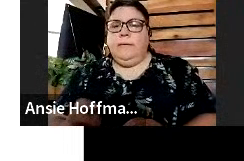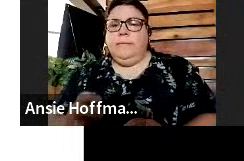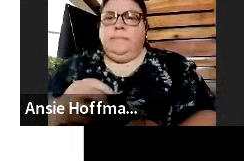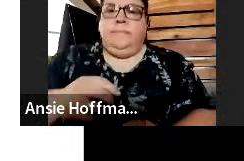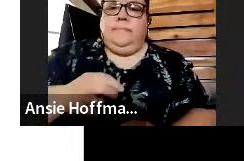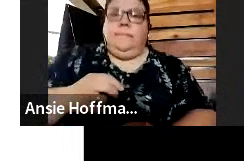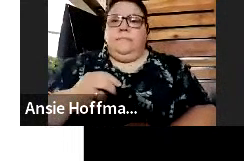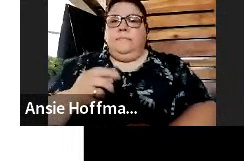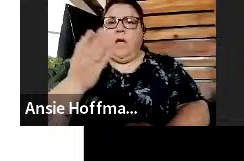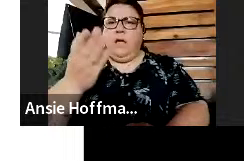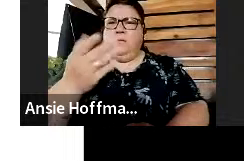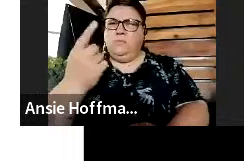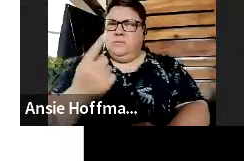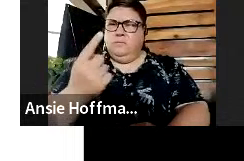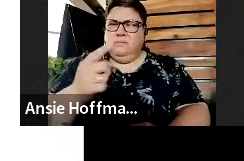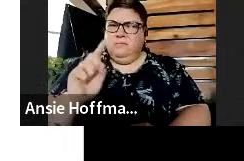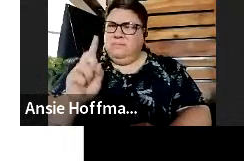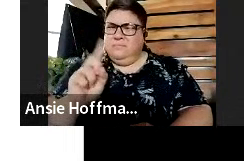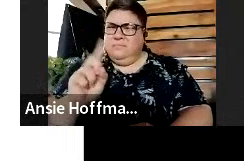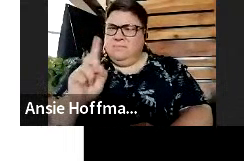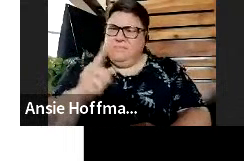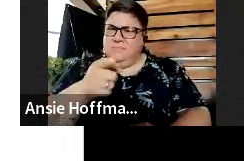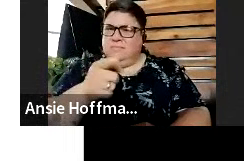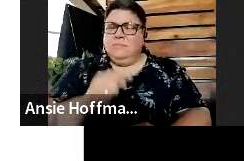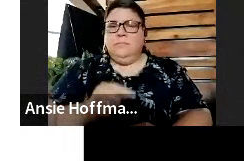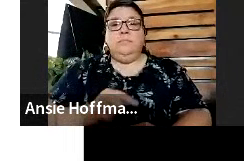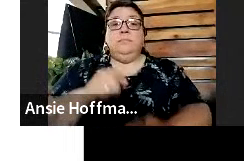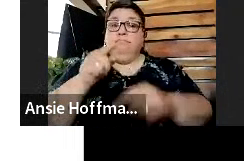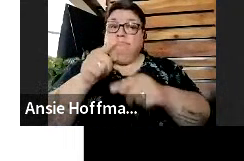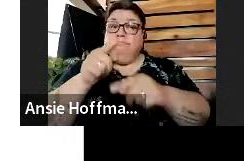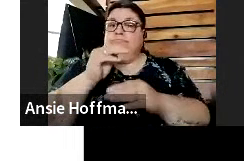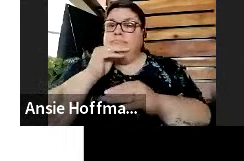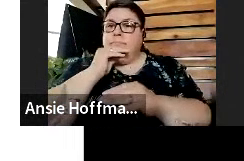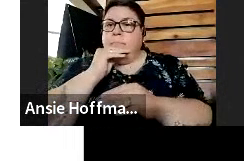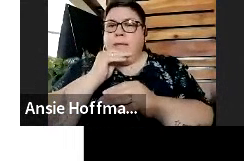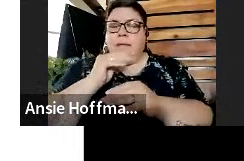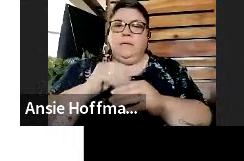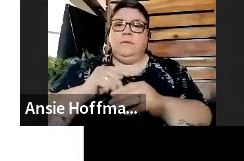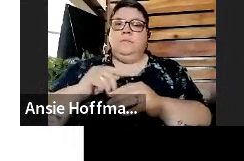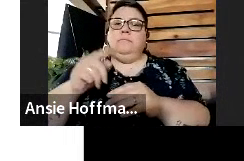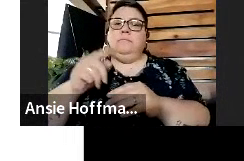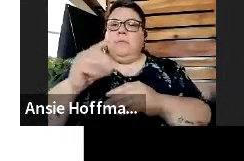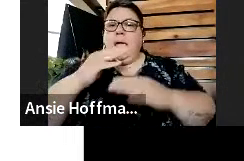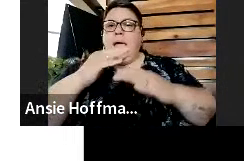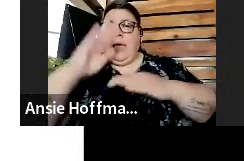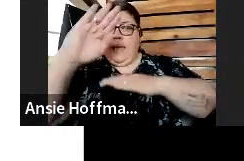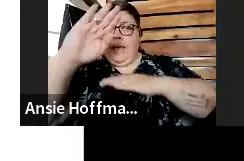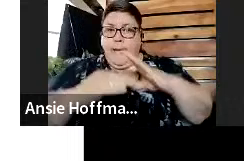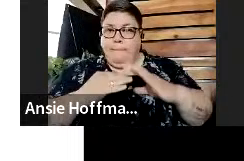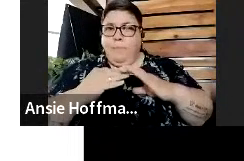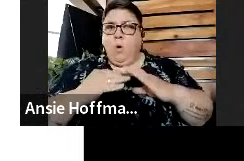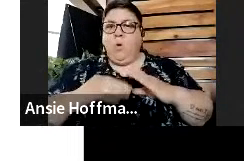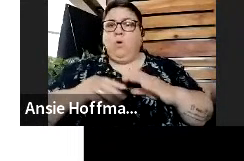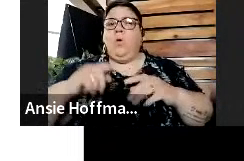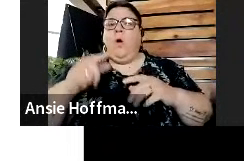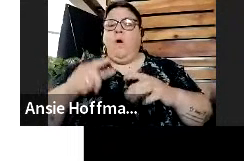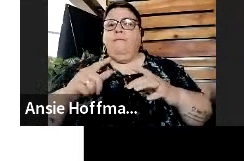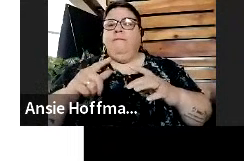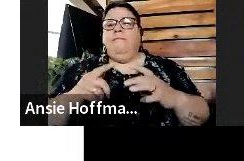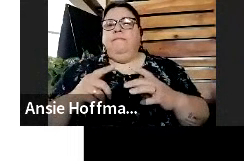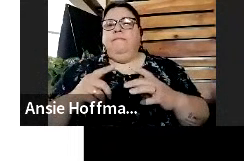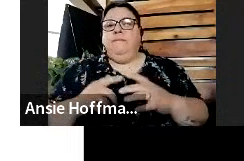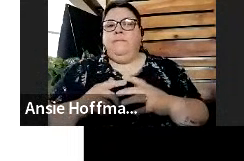a staged consignment? A staged consignment involves an importation of unassembled or